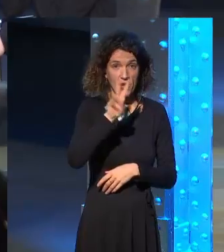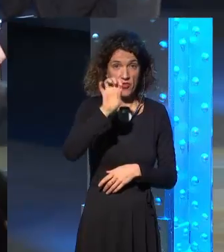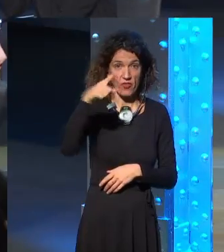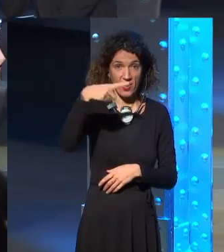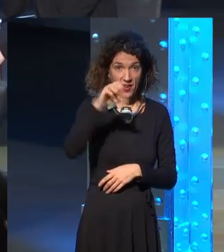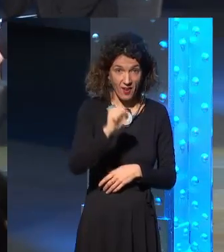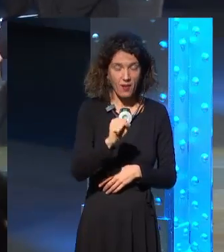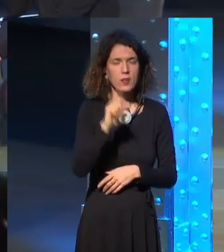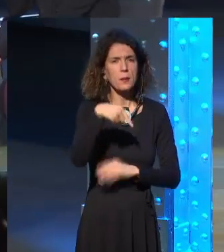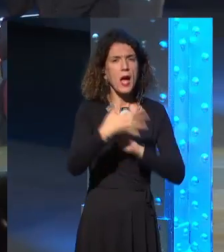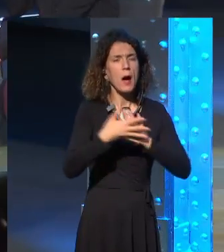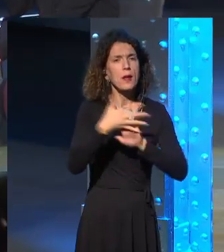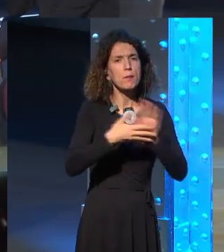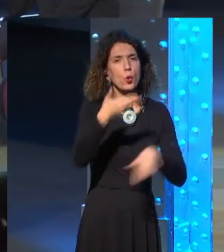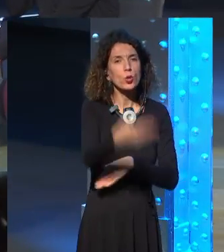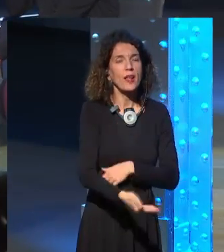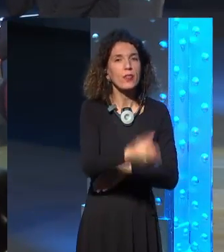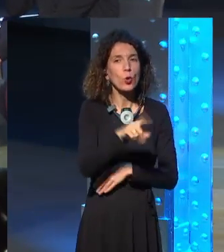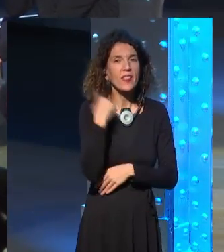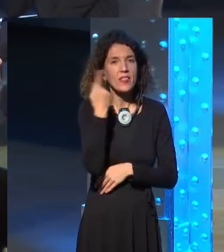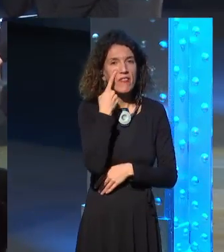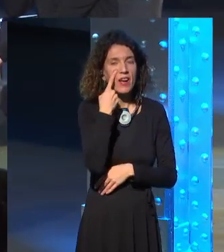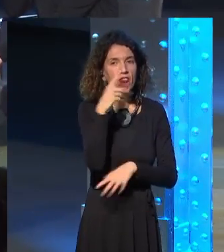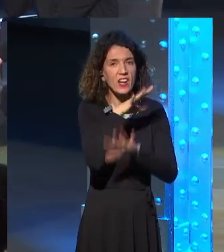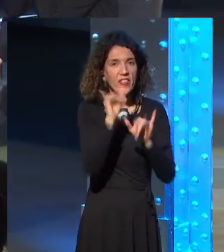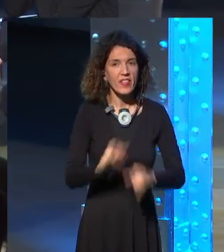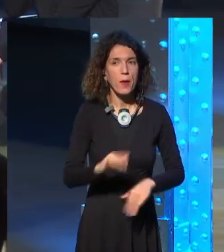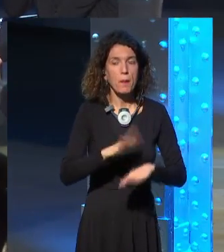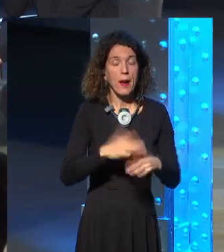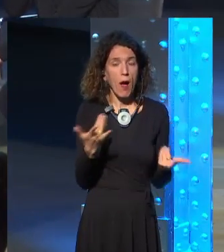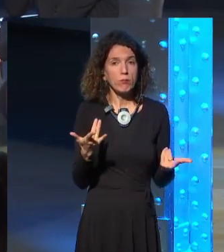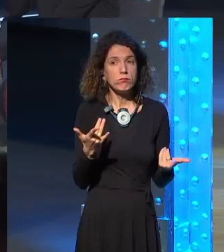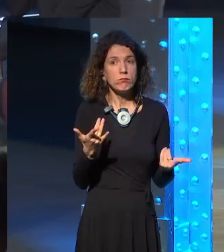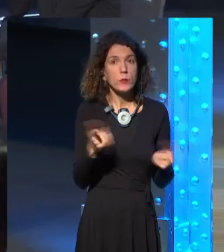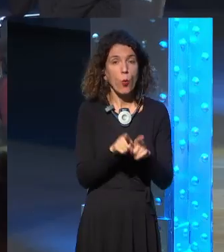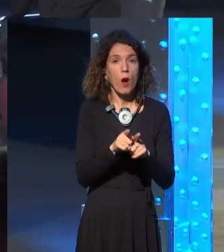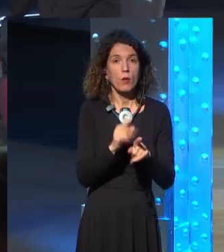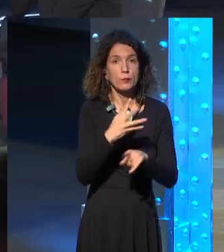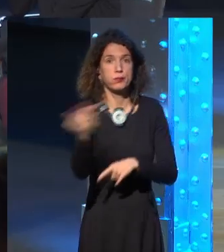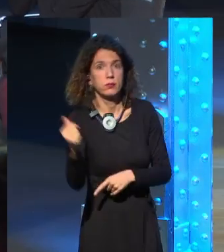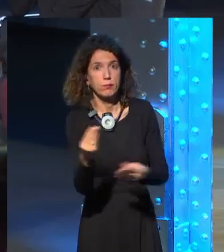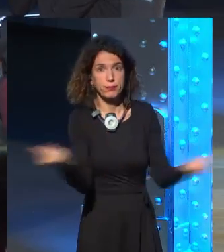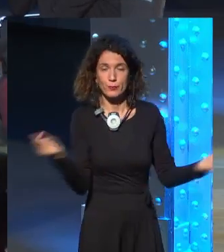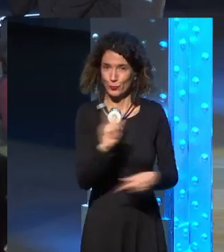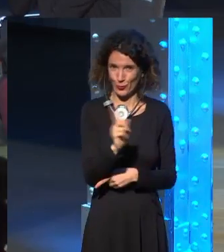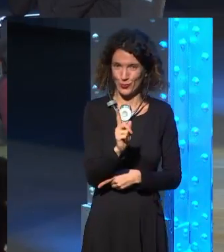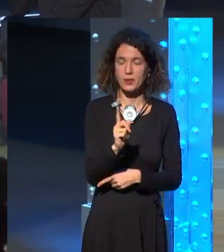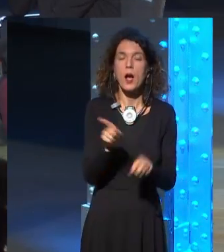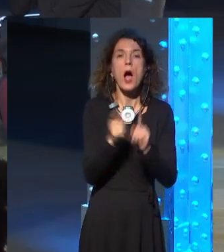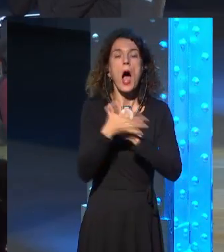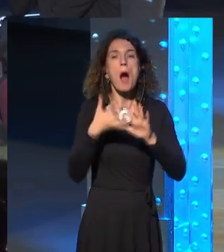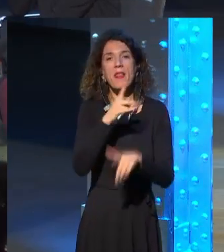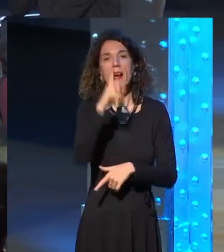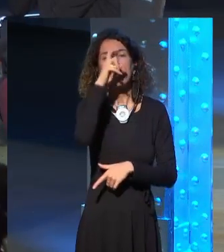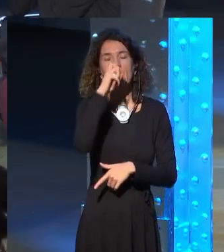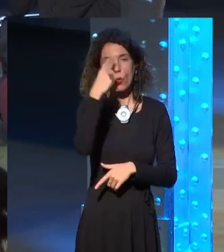taking this question by Vega, we've mentioned how important it is to identify happiness so that we don't miss the